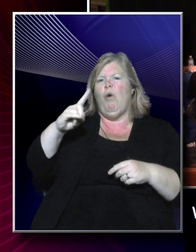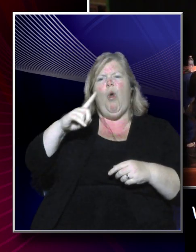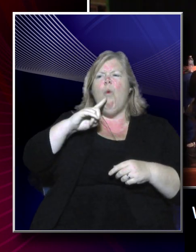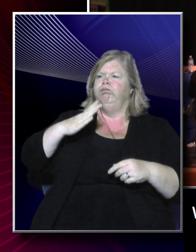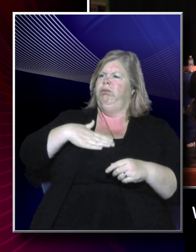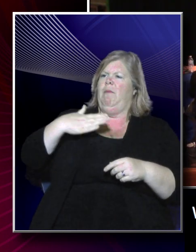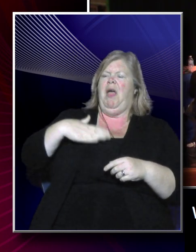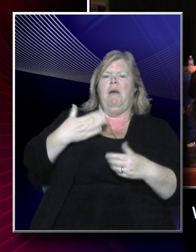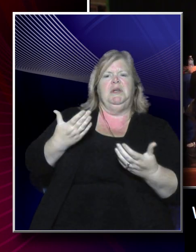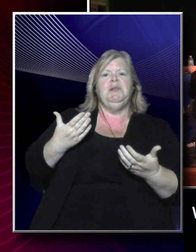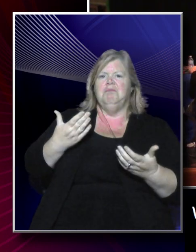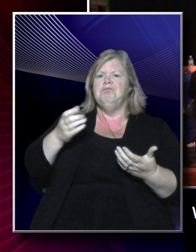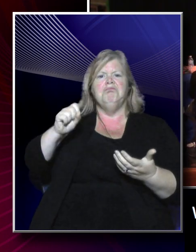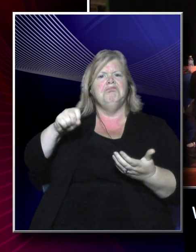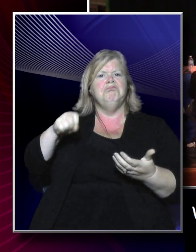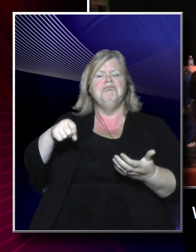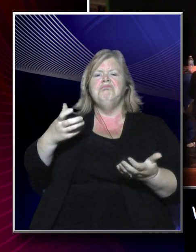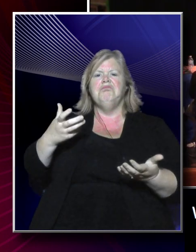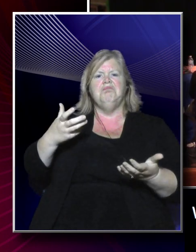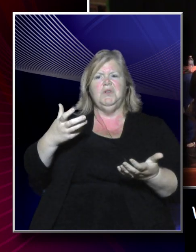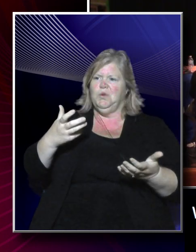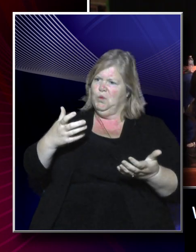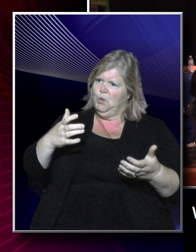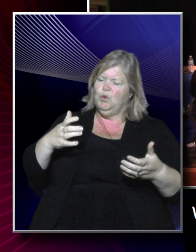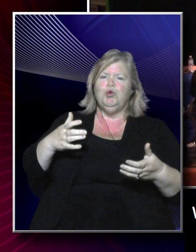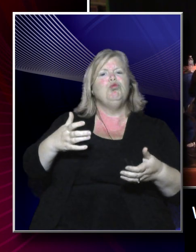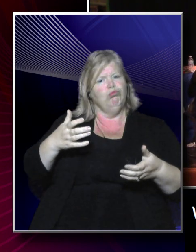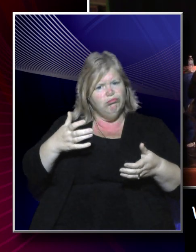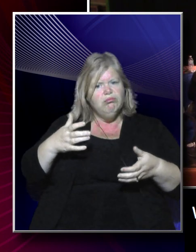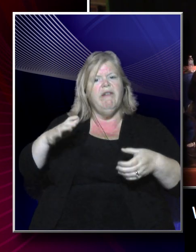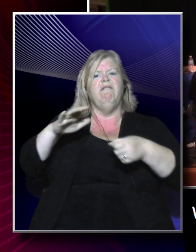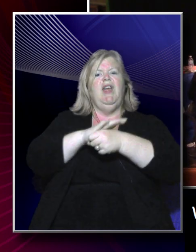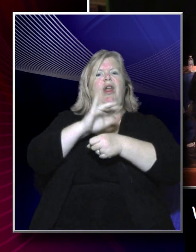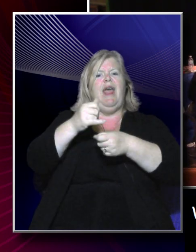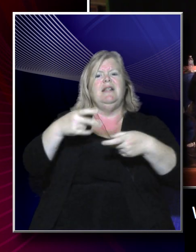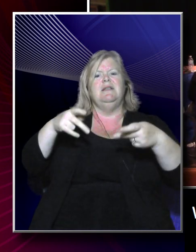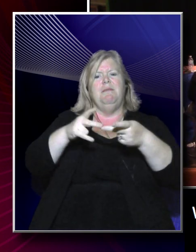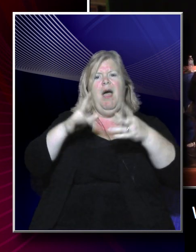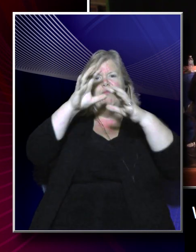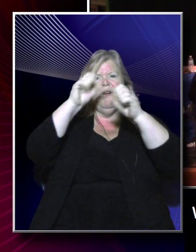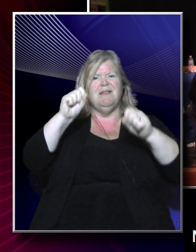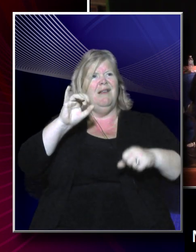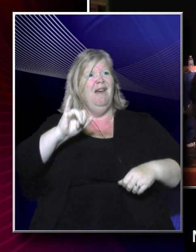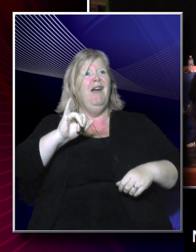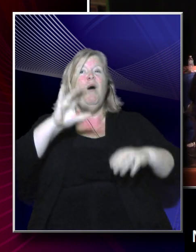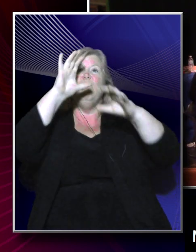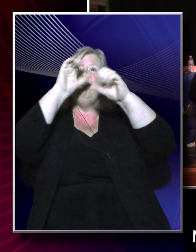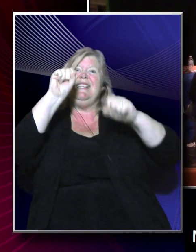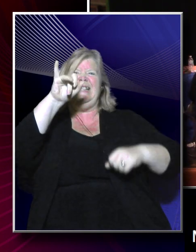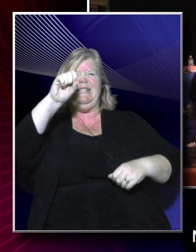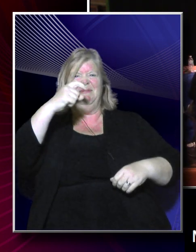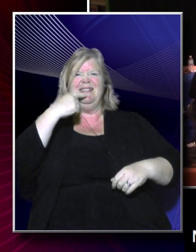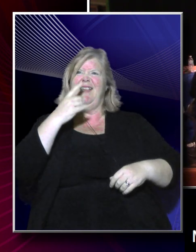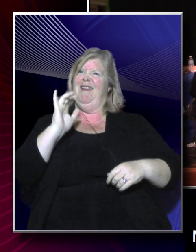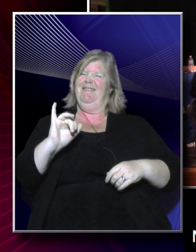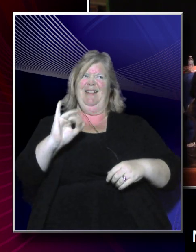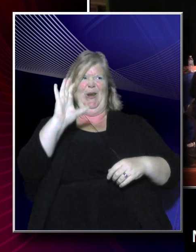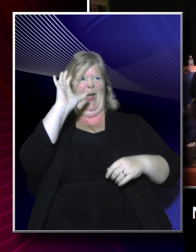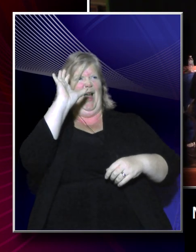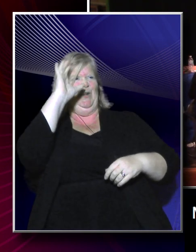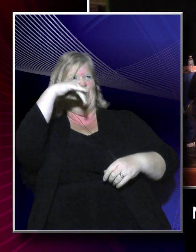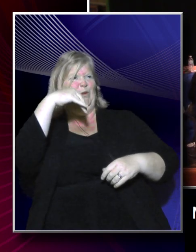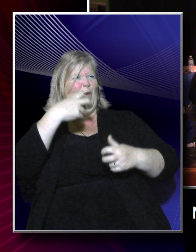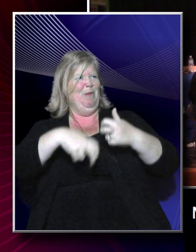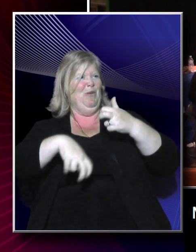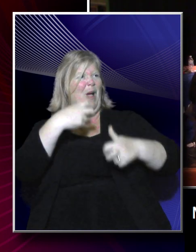happy to fill that spot as well. This is an unusually good problem. In the past, that has